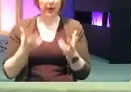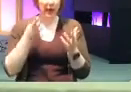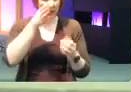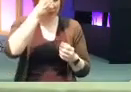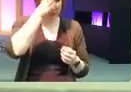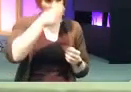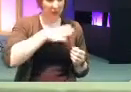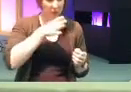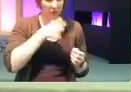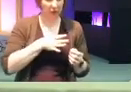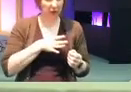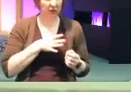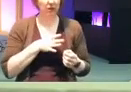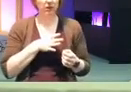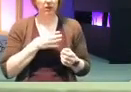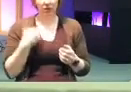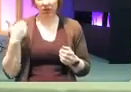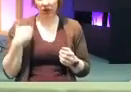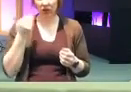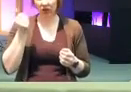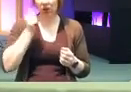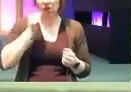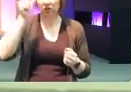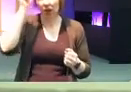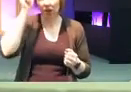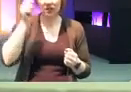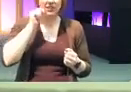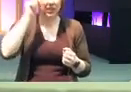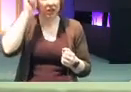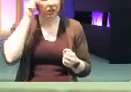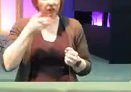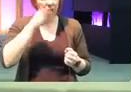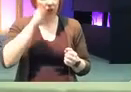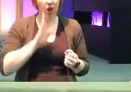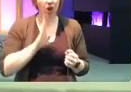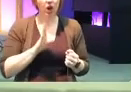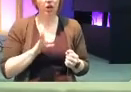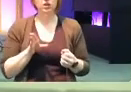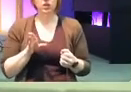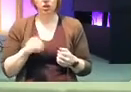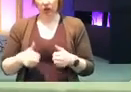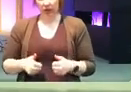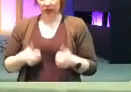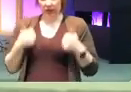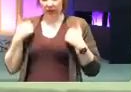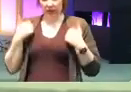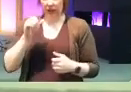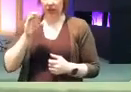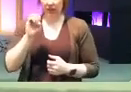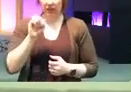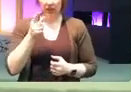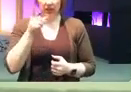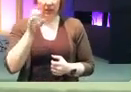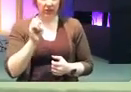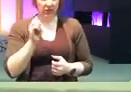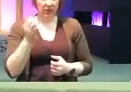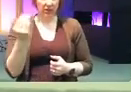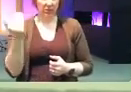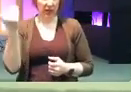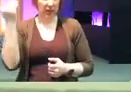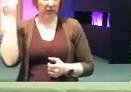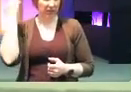women, young adults, teenagers of God who lived on the edge in the